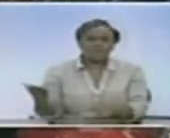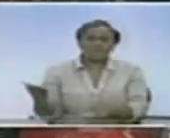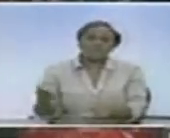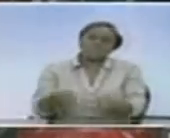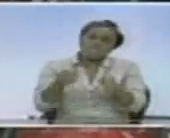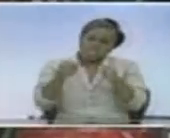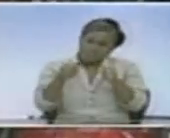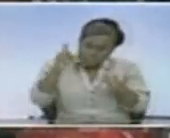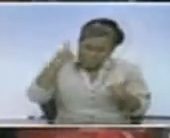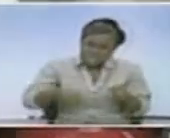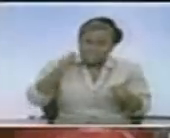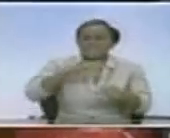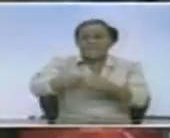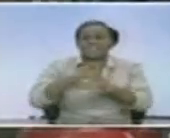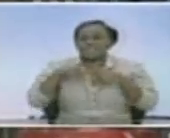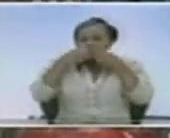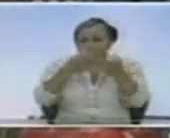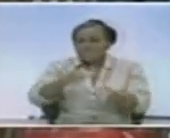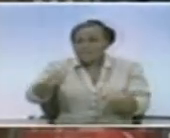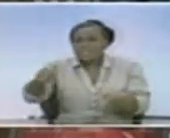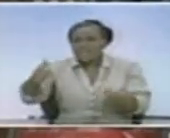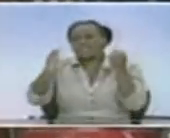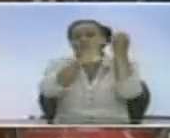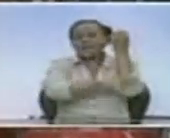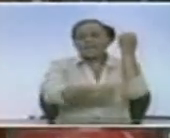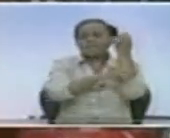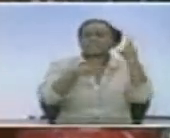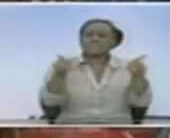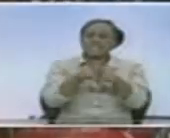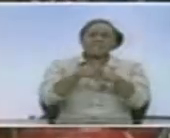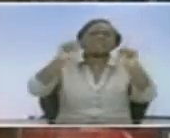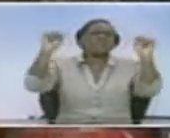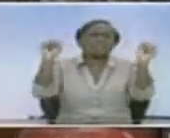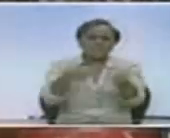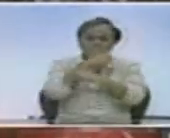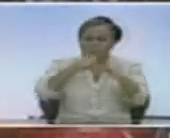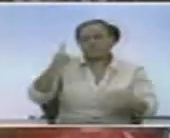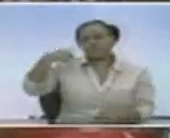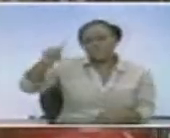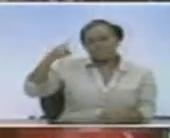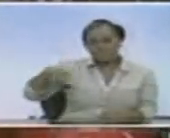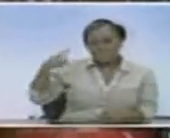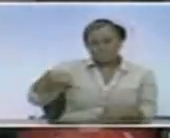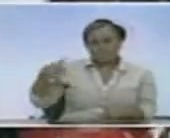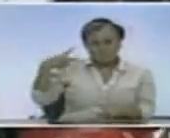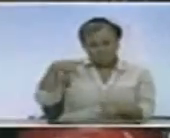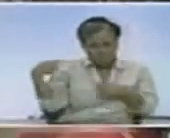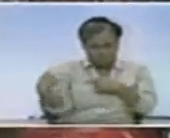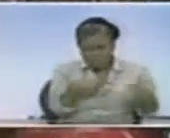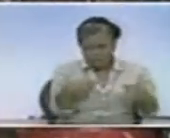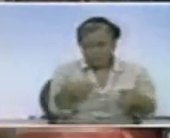get information from other countries, you won't win this battle. Yeah. But if